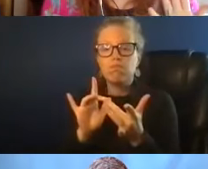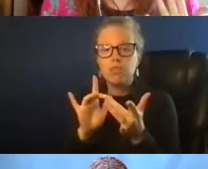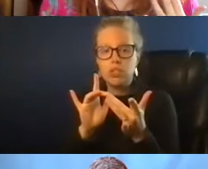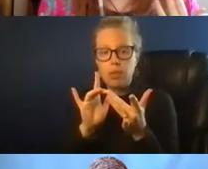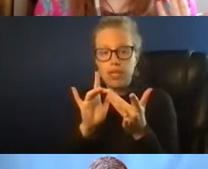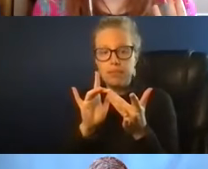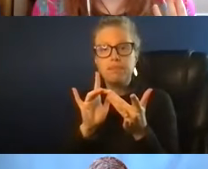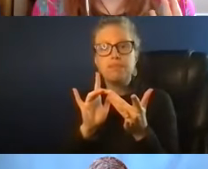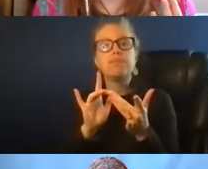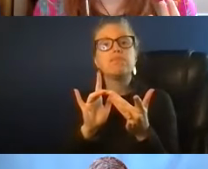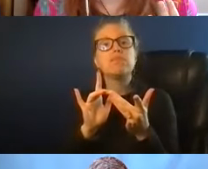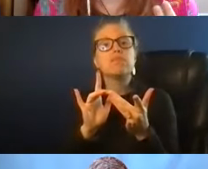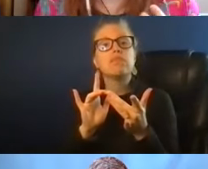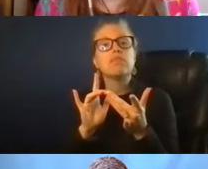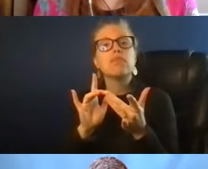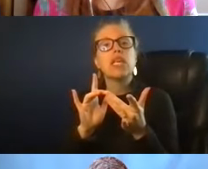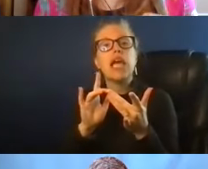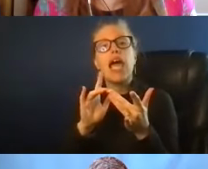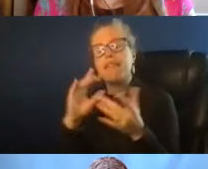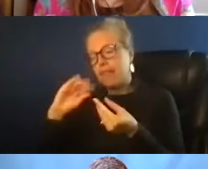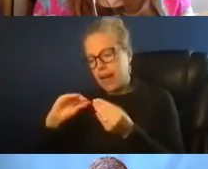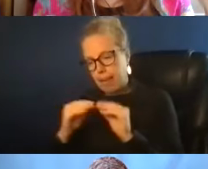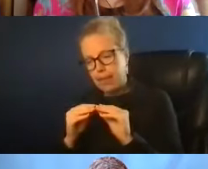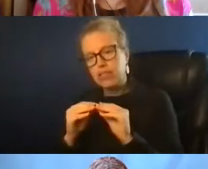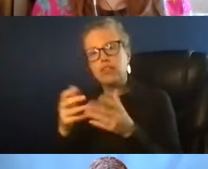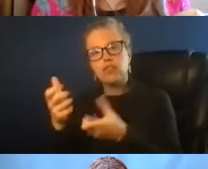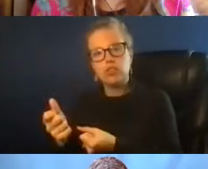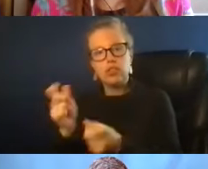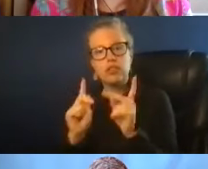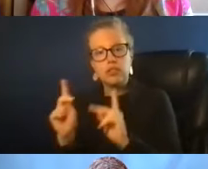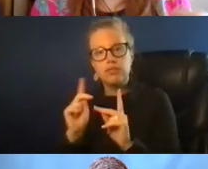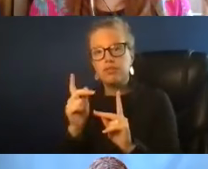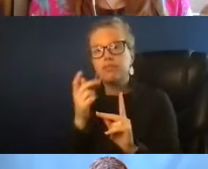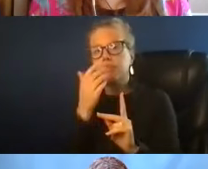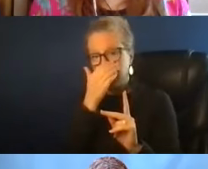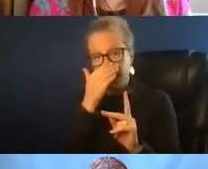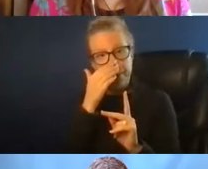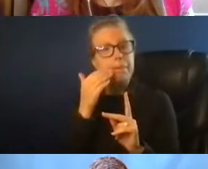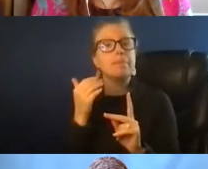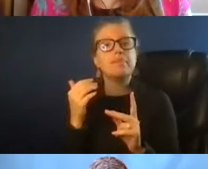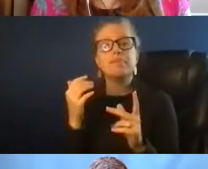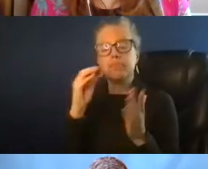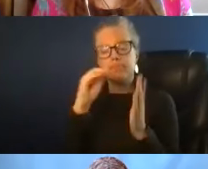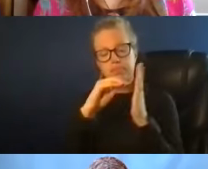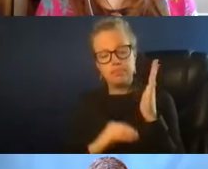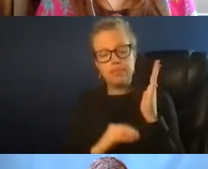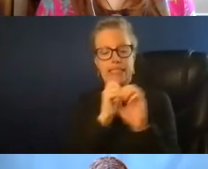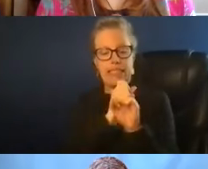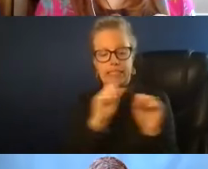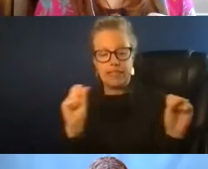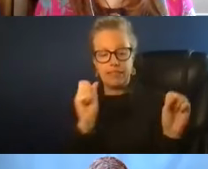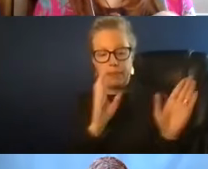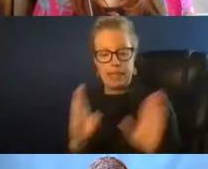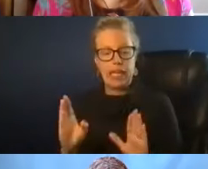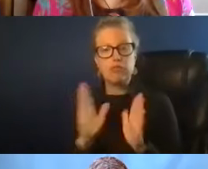the numbers of your trusted friends or family. It's really helpful to have these numbers written down and put in your safety plan